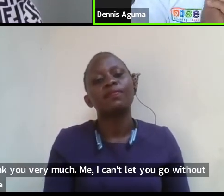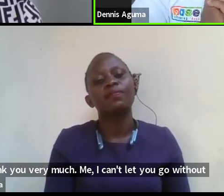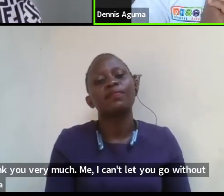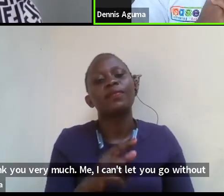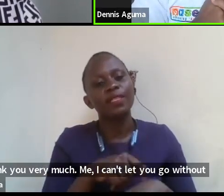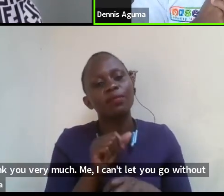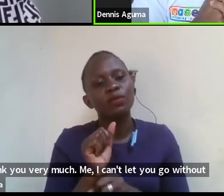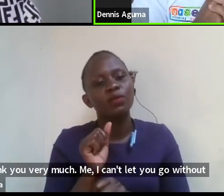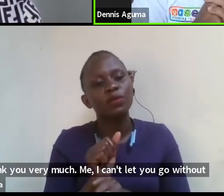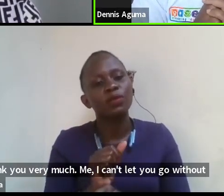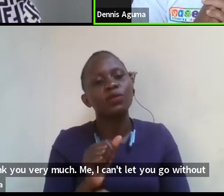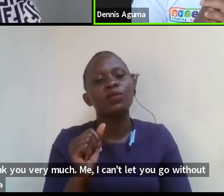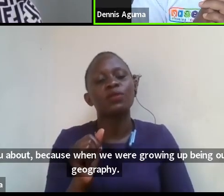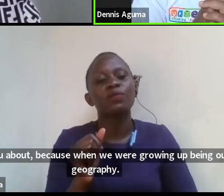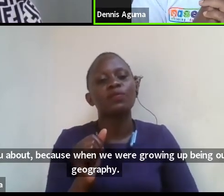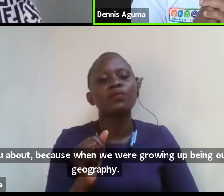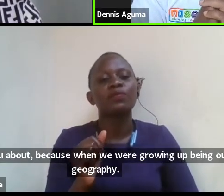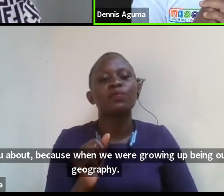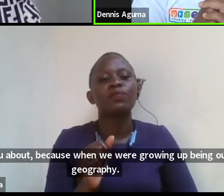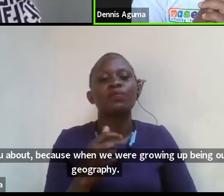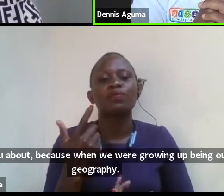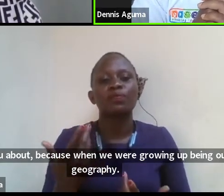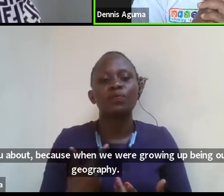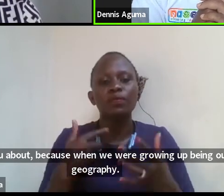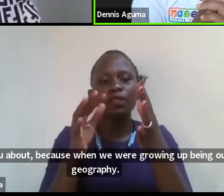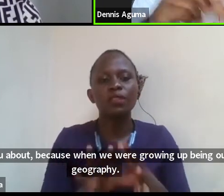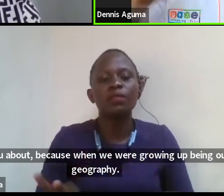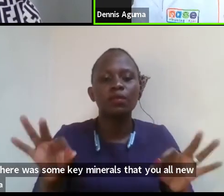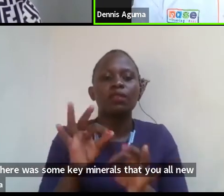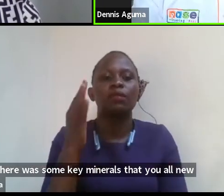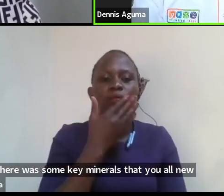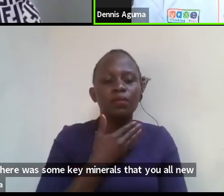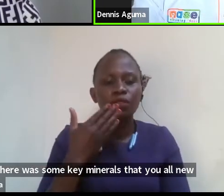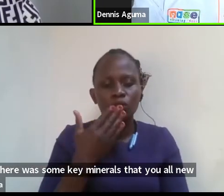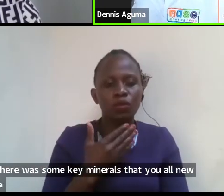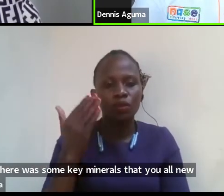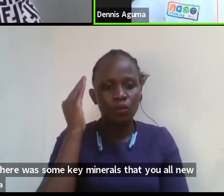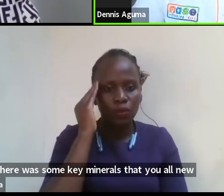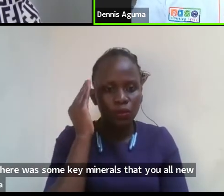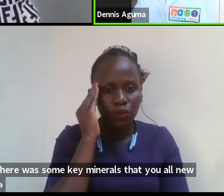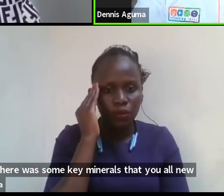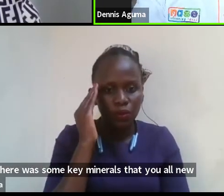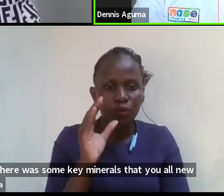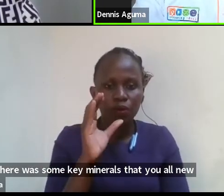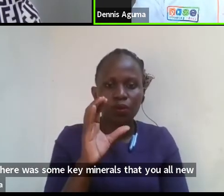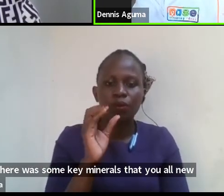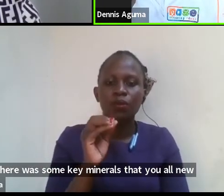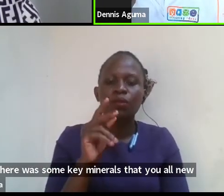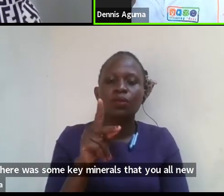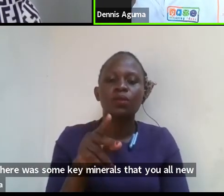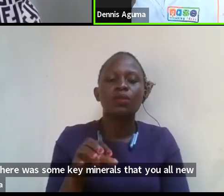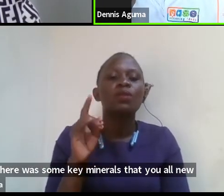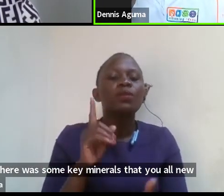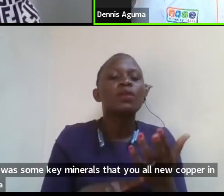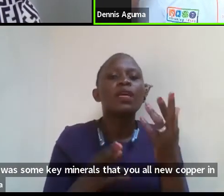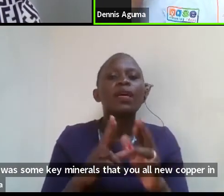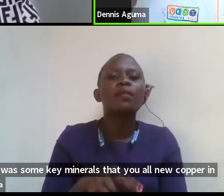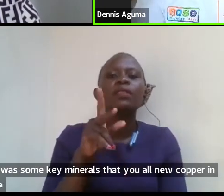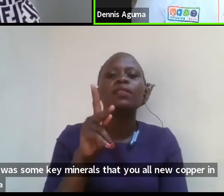geography, there were some key minerals that you all knew. Copper in Kilembe, what happened to it?